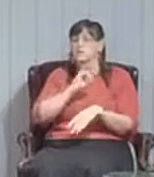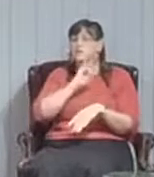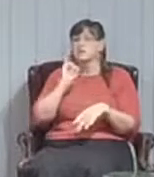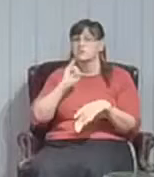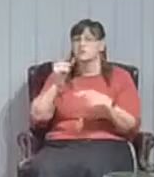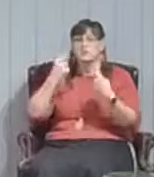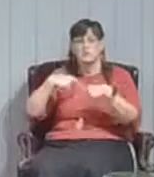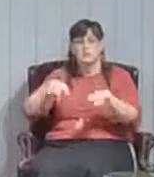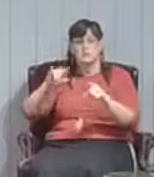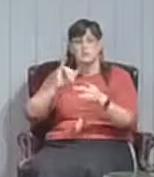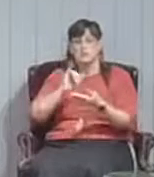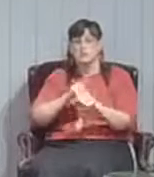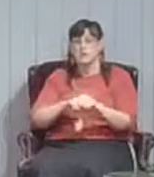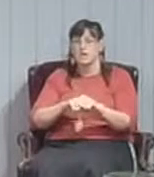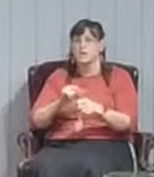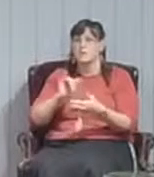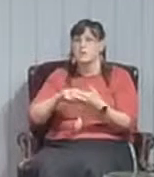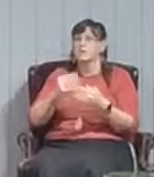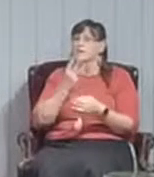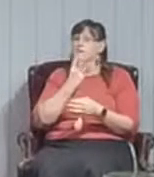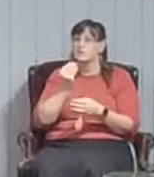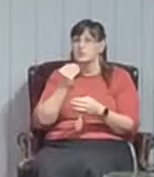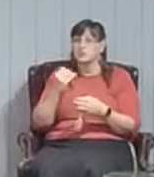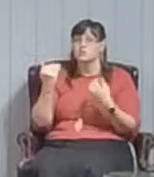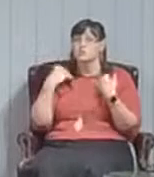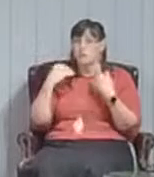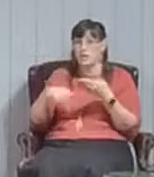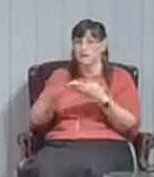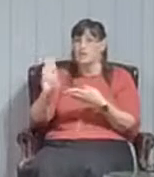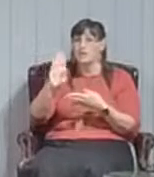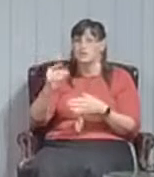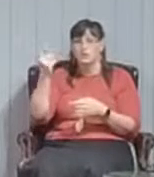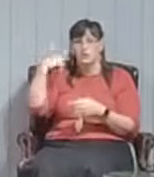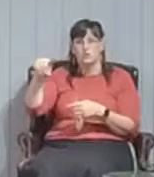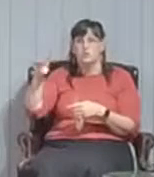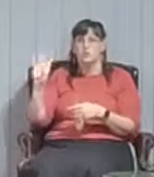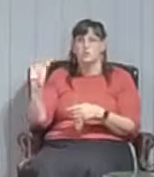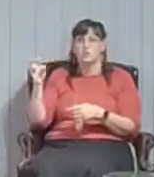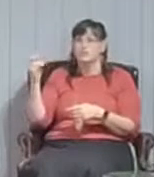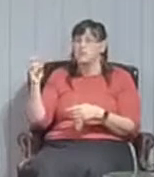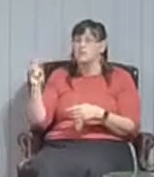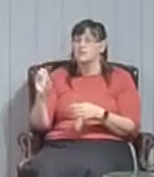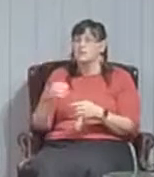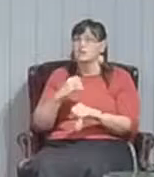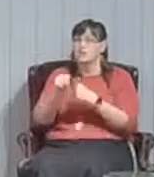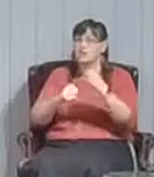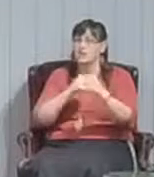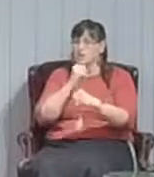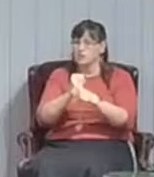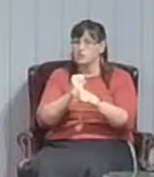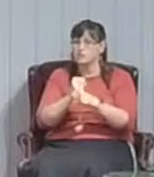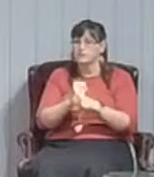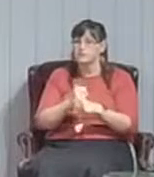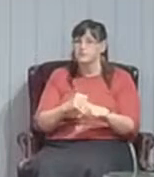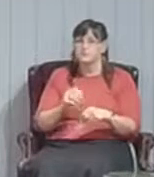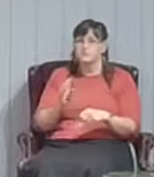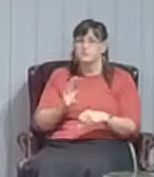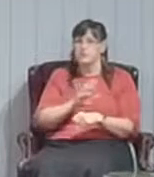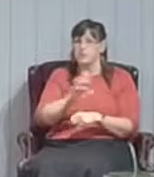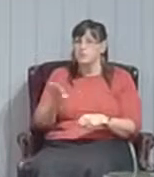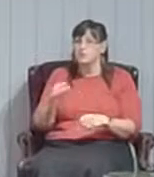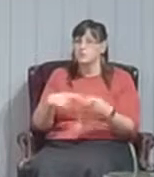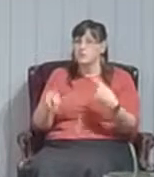the time that the Jews had left the land. So for 70 years, it sounds like they've been in this land for 70 years. And for 70 years, they've